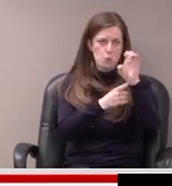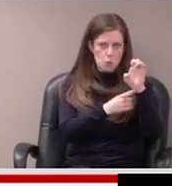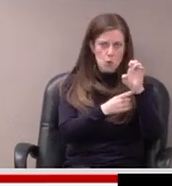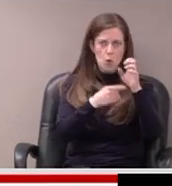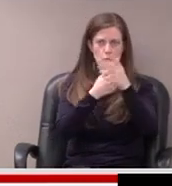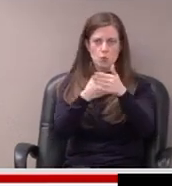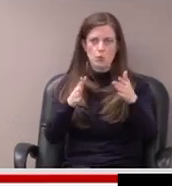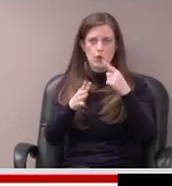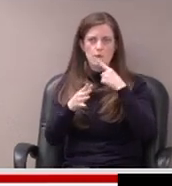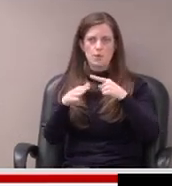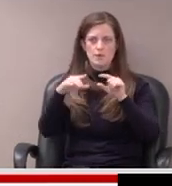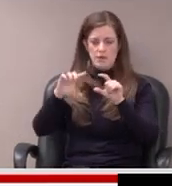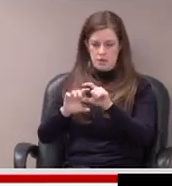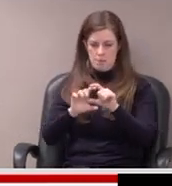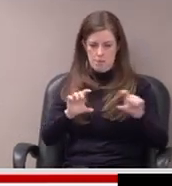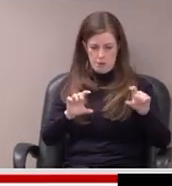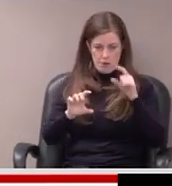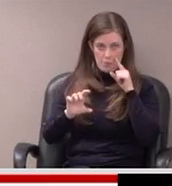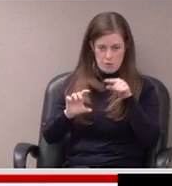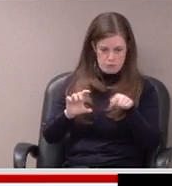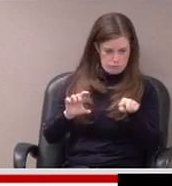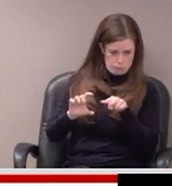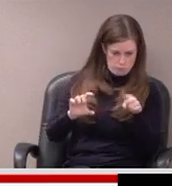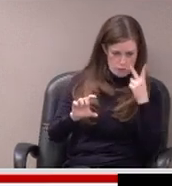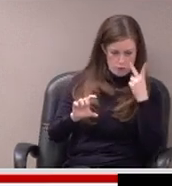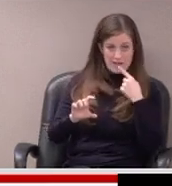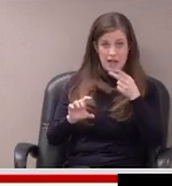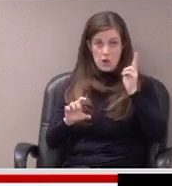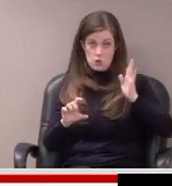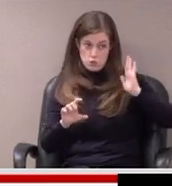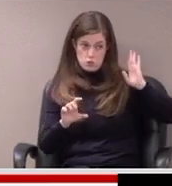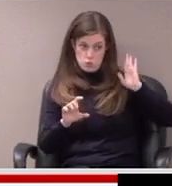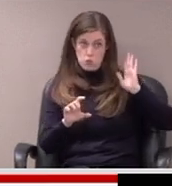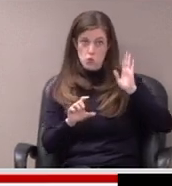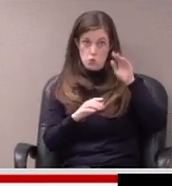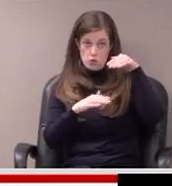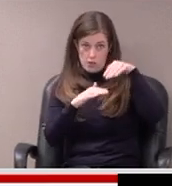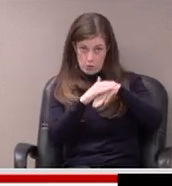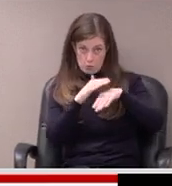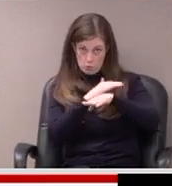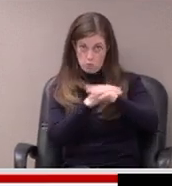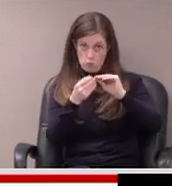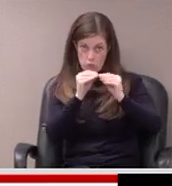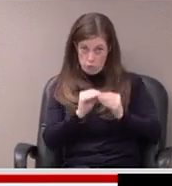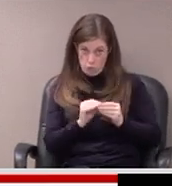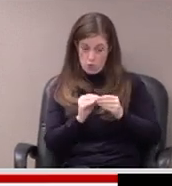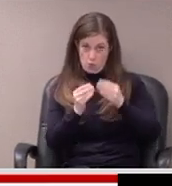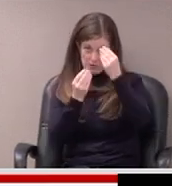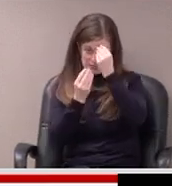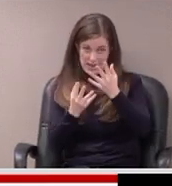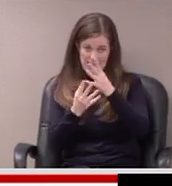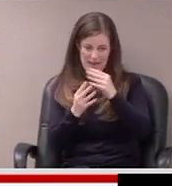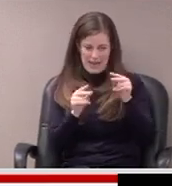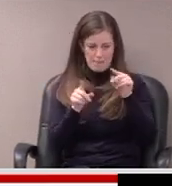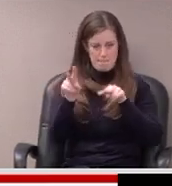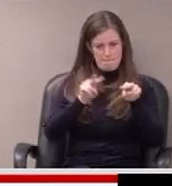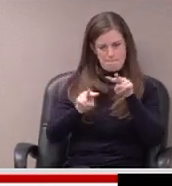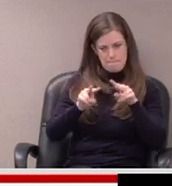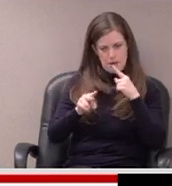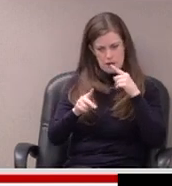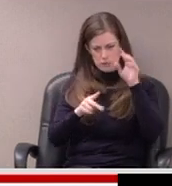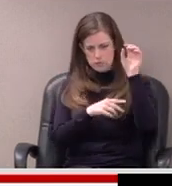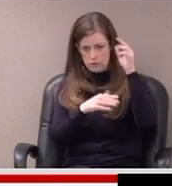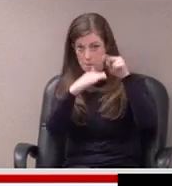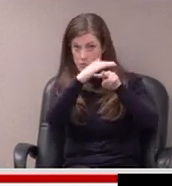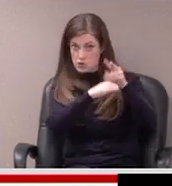that we use to look at historical enrollment data, and then we also monitor the projections. So we get with the